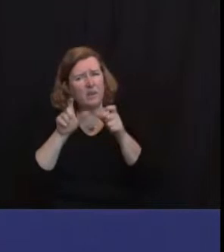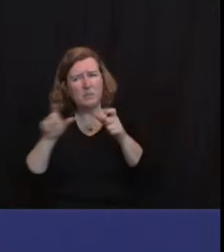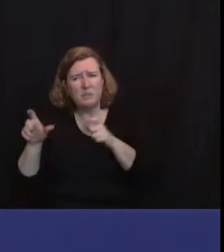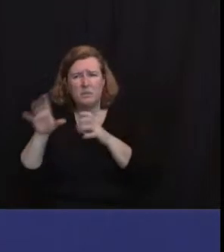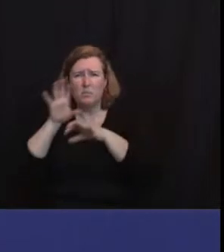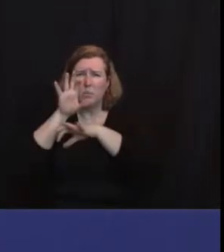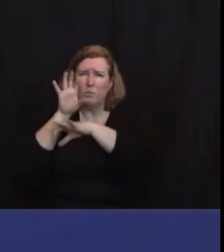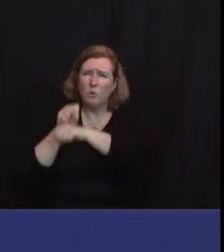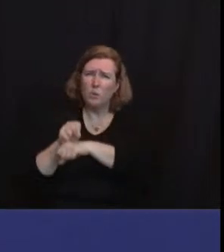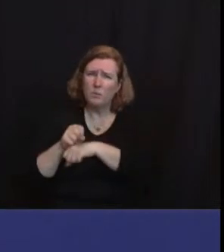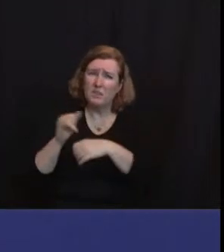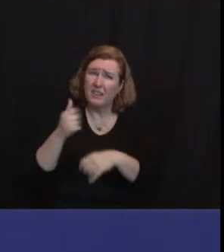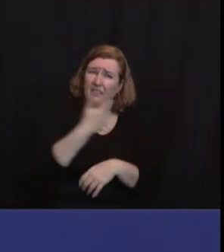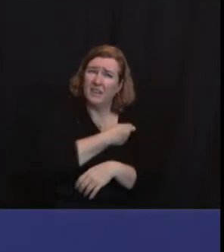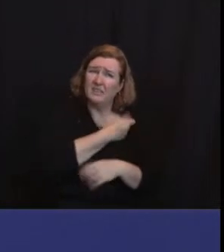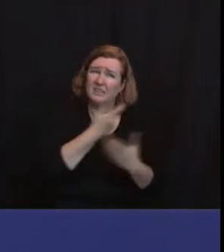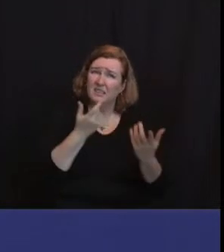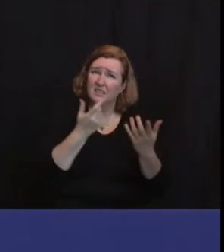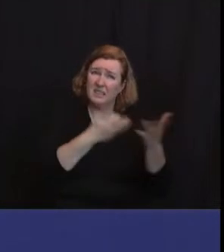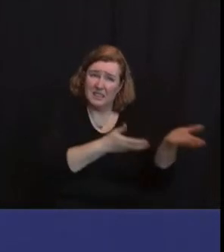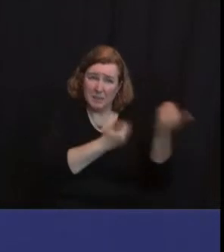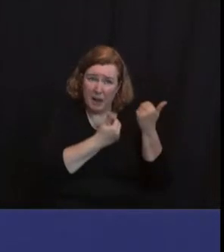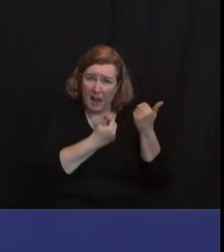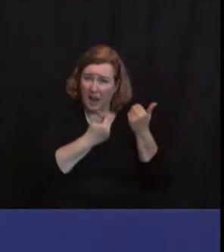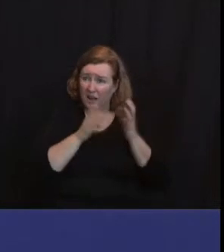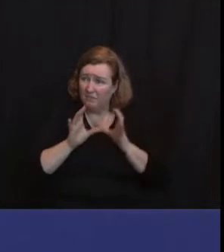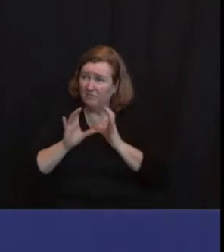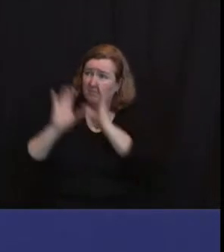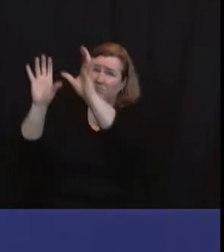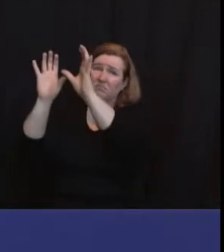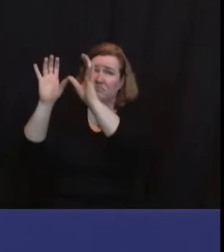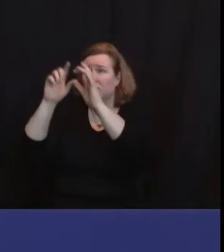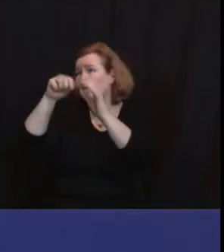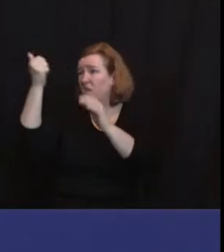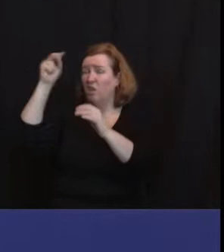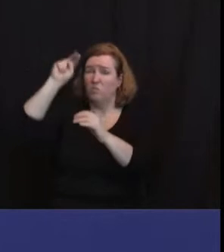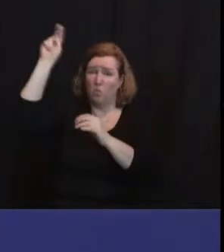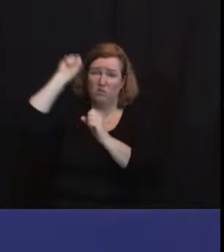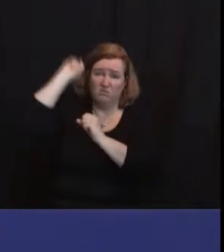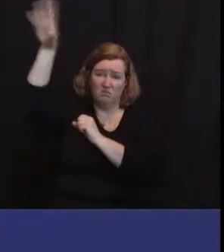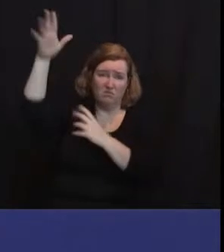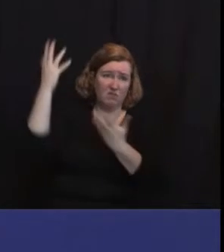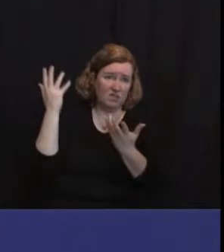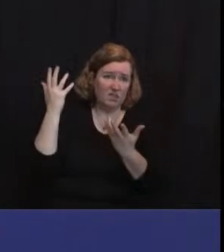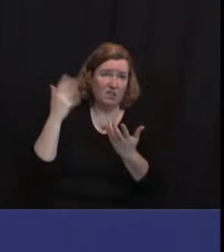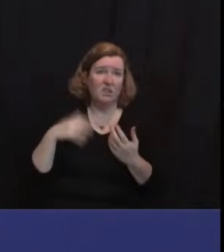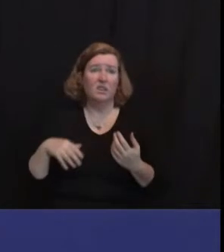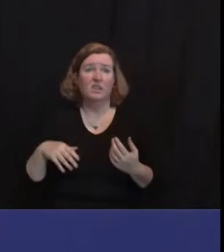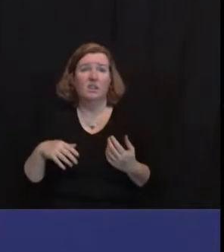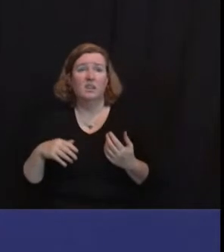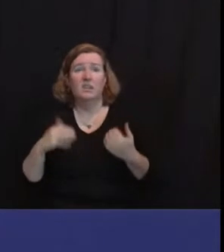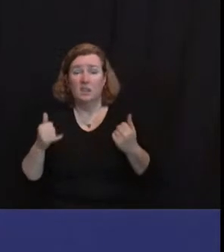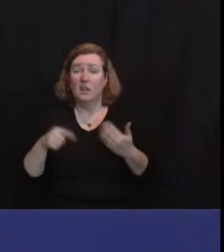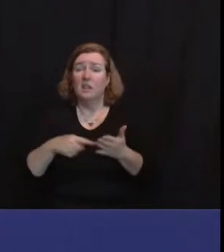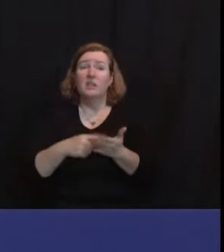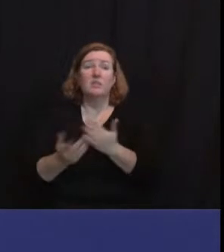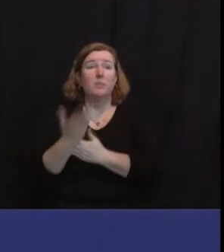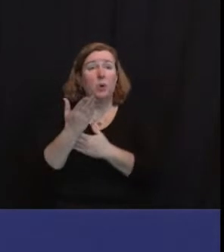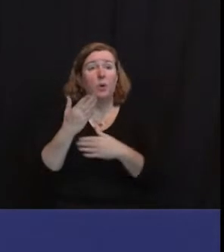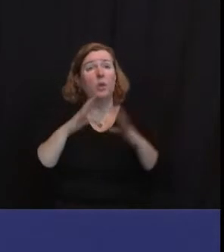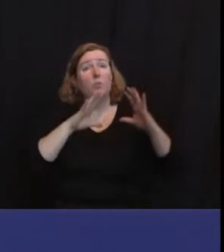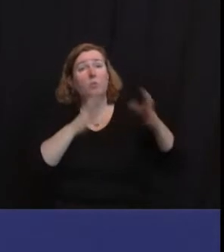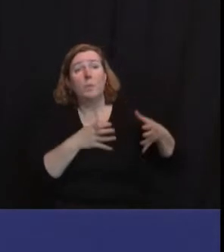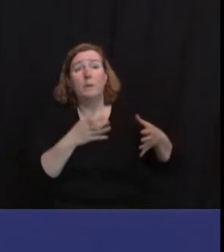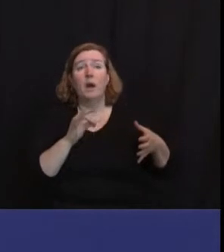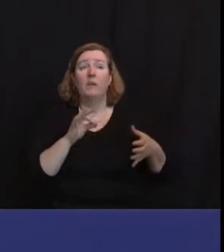areas of more populated parts of the state? And finally, a group of undocumented immigrants came to Trenton this morning and began a hunger strike in light of